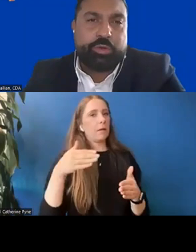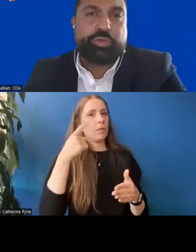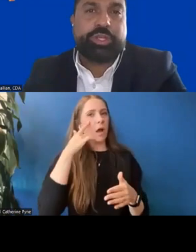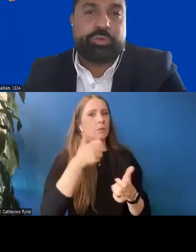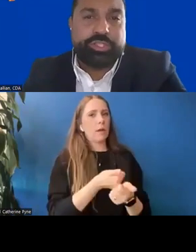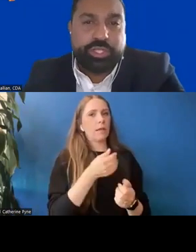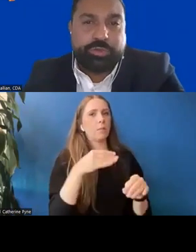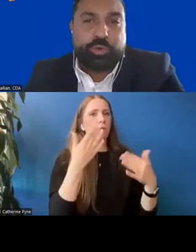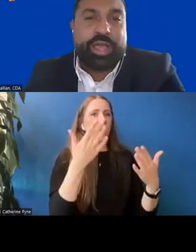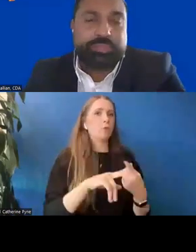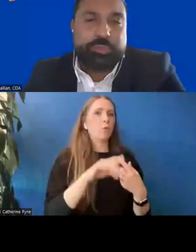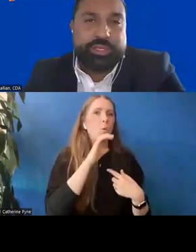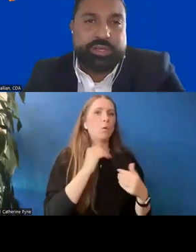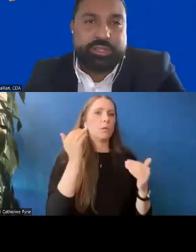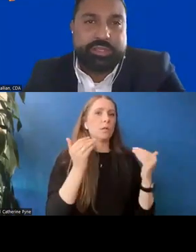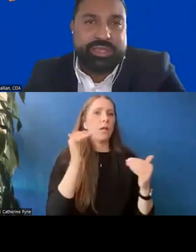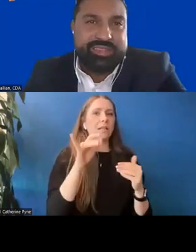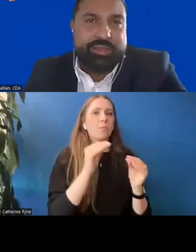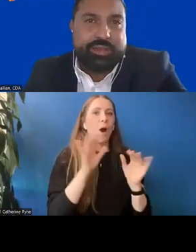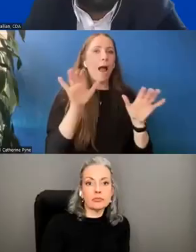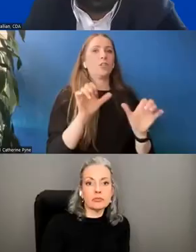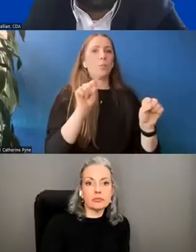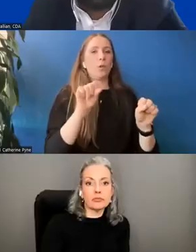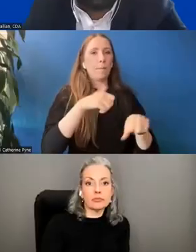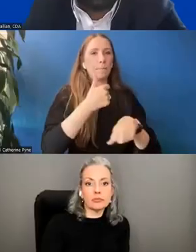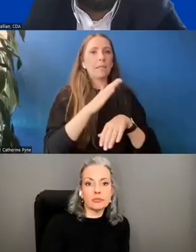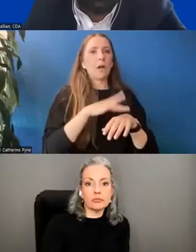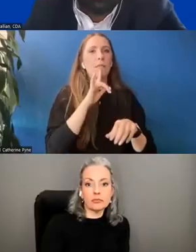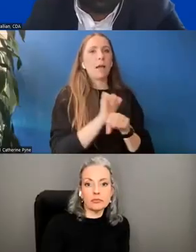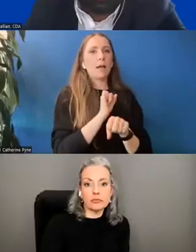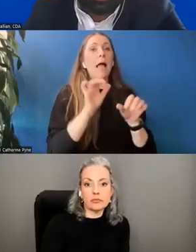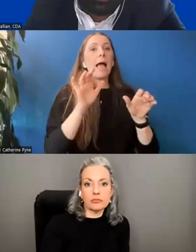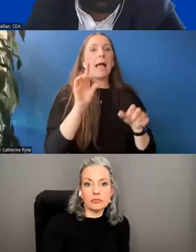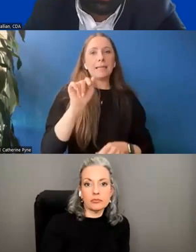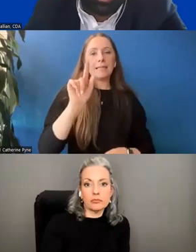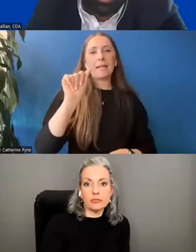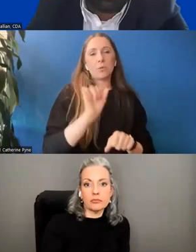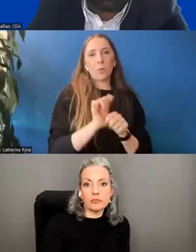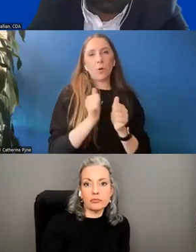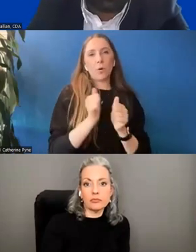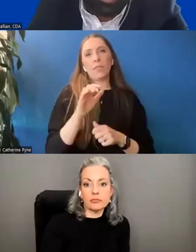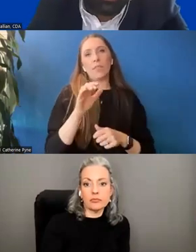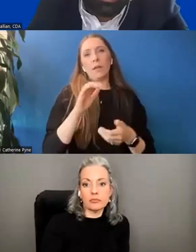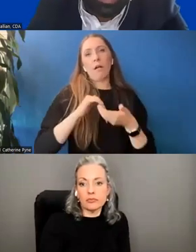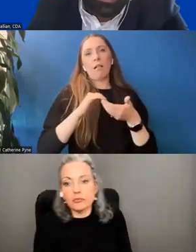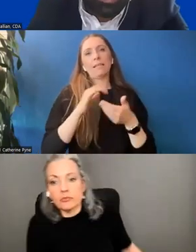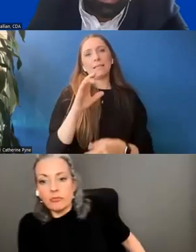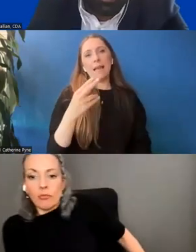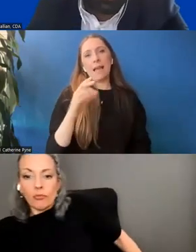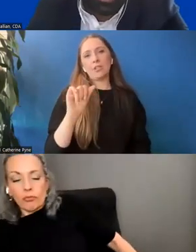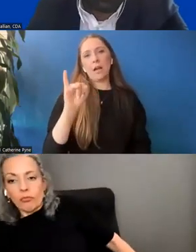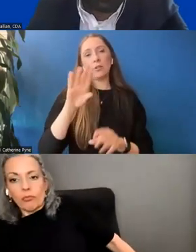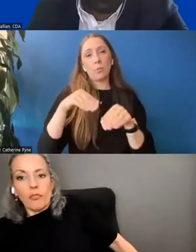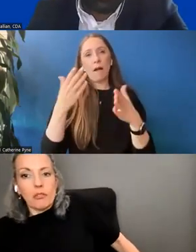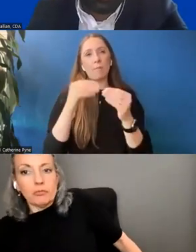provider to older adult ratio is more actionable based on the actual data. So we worked with our colleagues at HCI to explore supply side data.